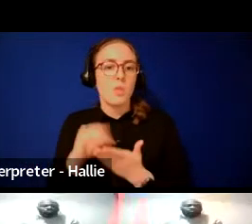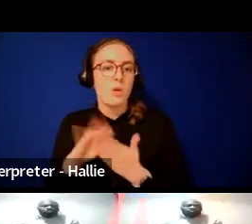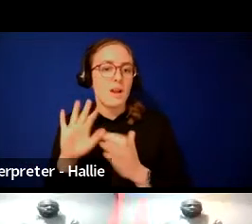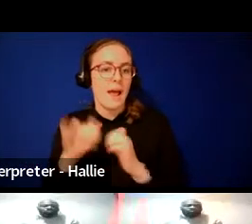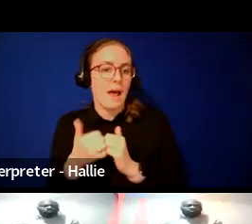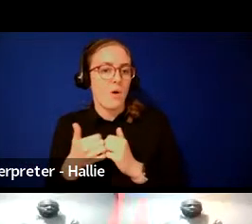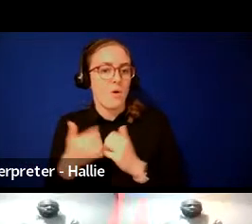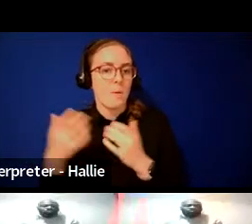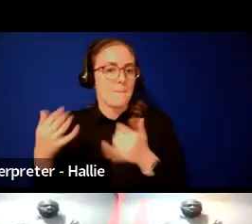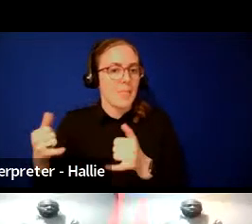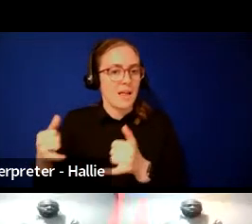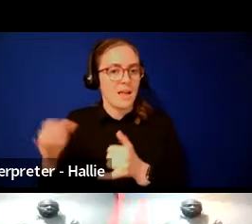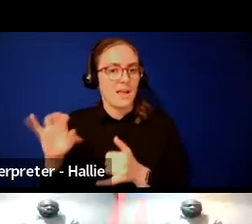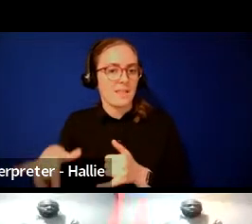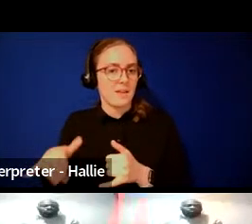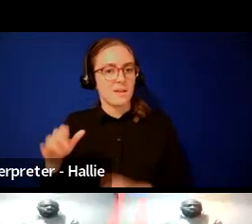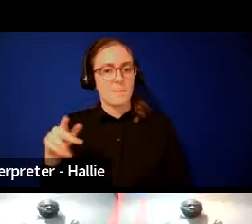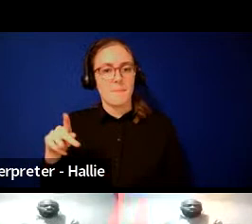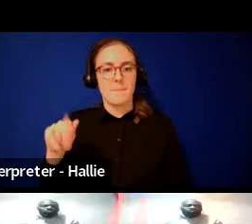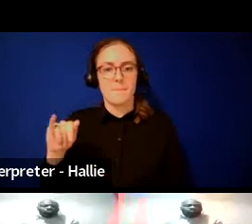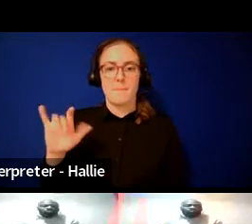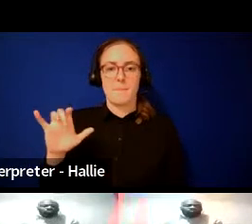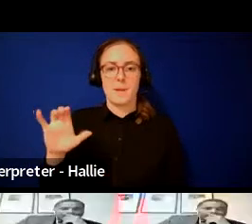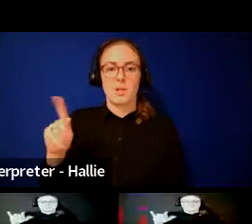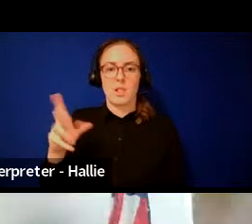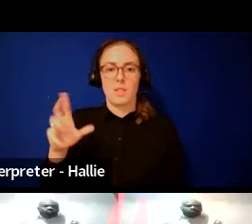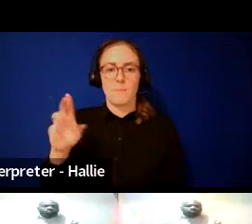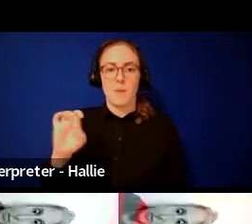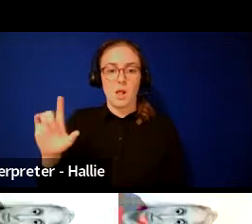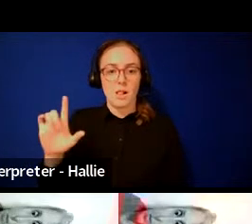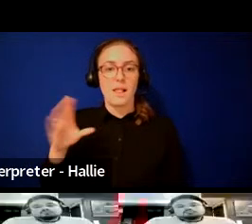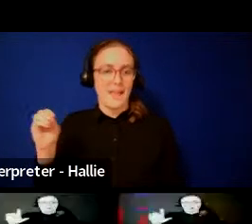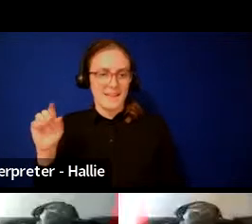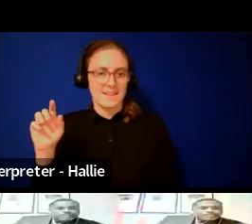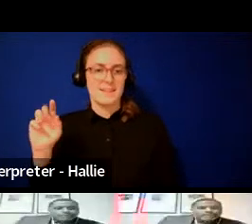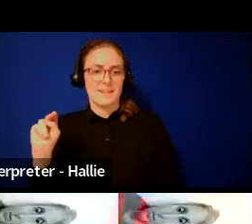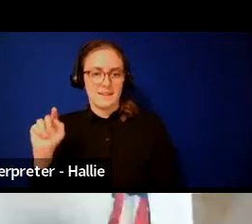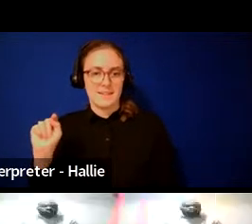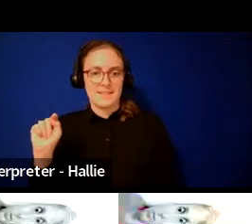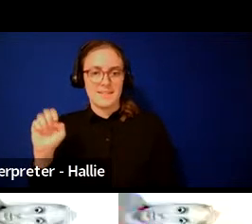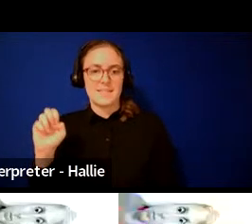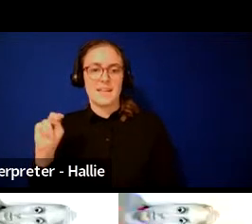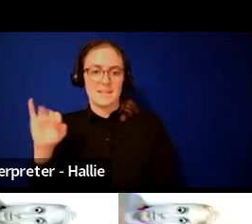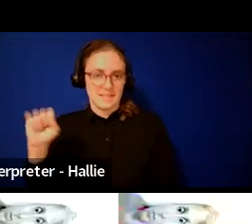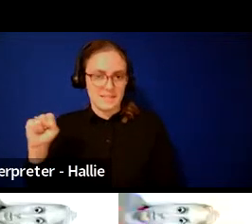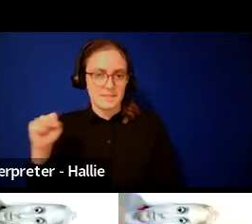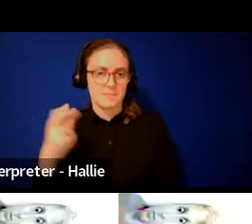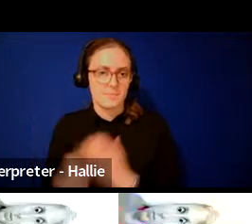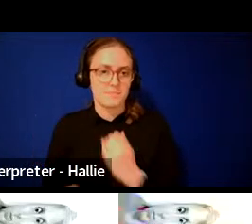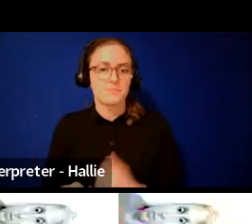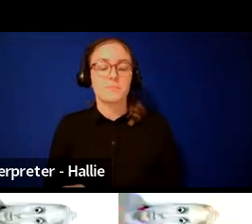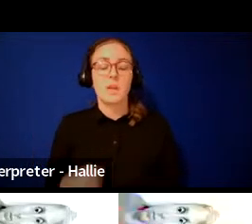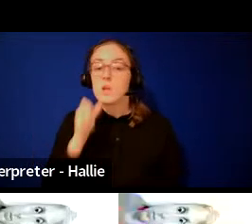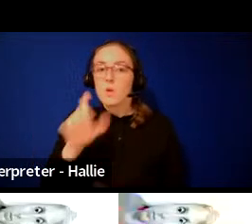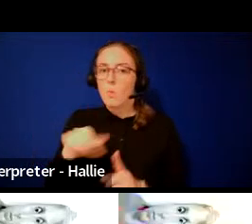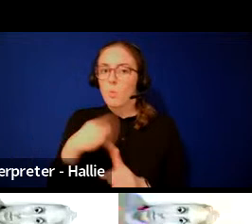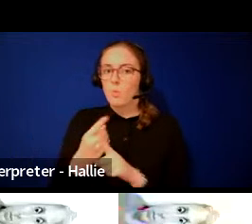play pickleball, and also learn how to play tennis. Not only for the schools, but